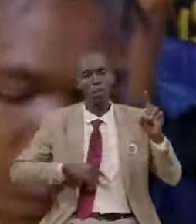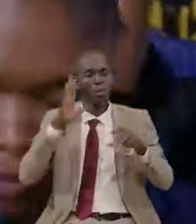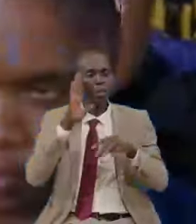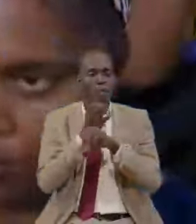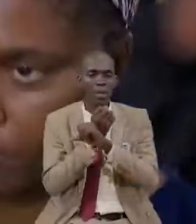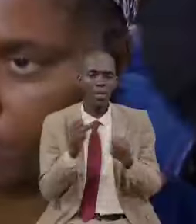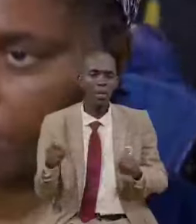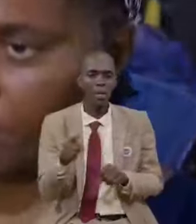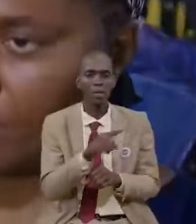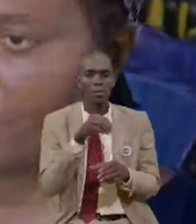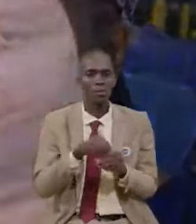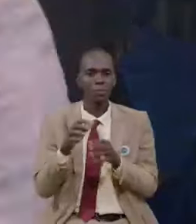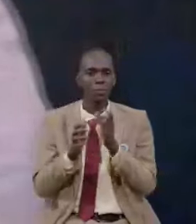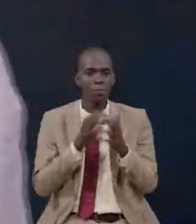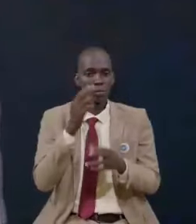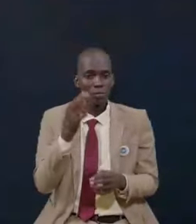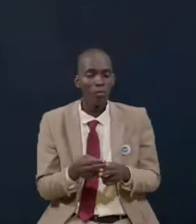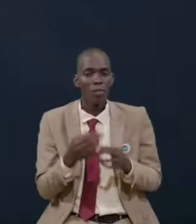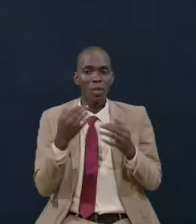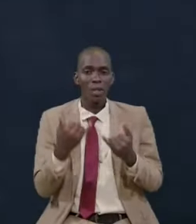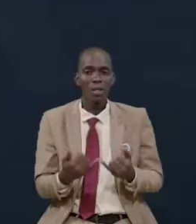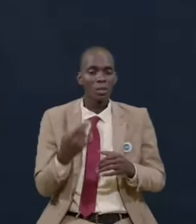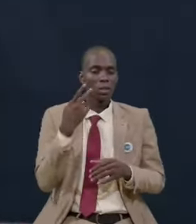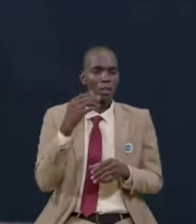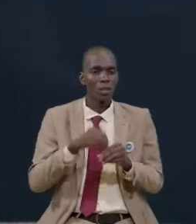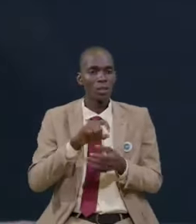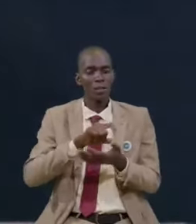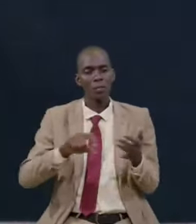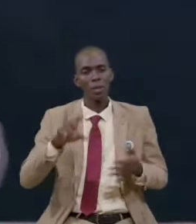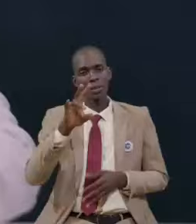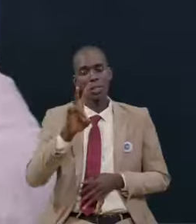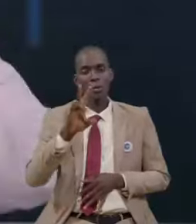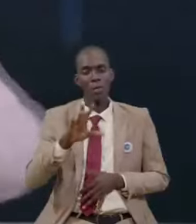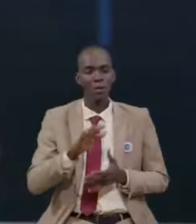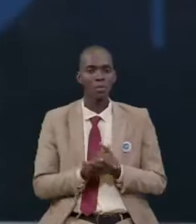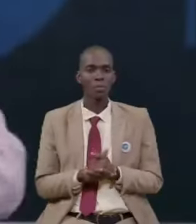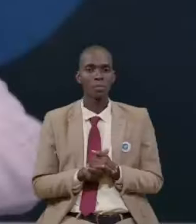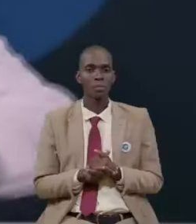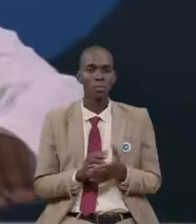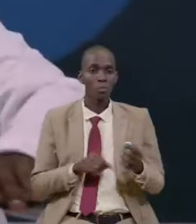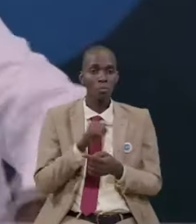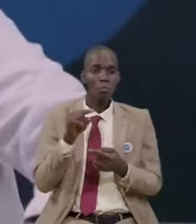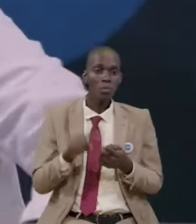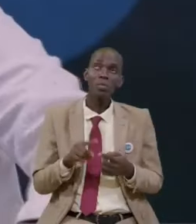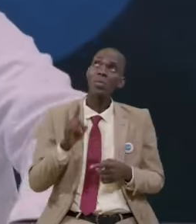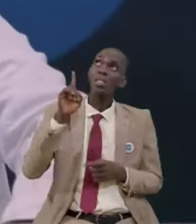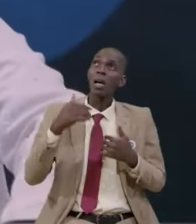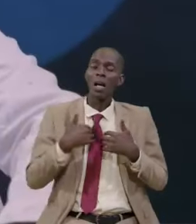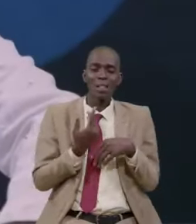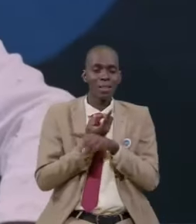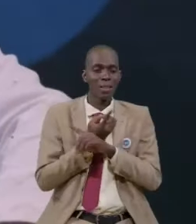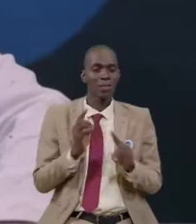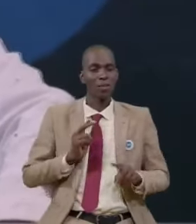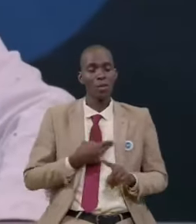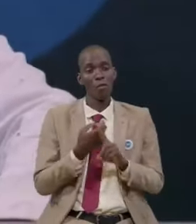he tells us in verse 75 that when he has delivered us from fear, he says